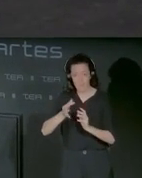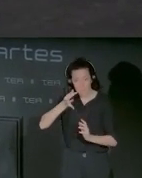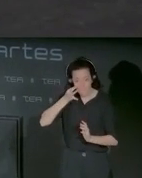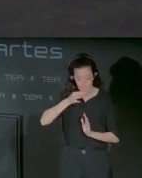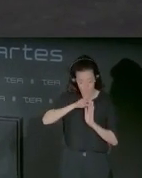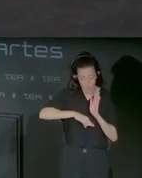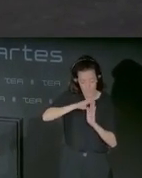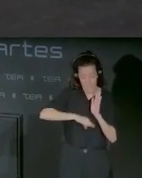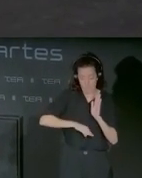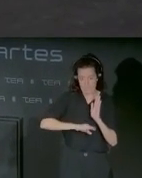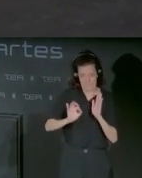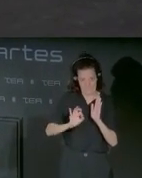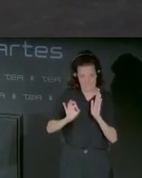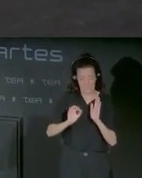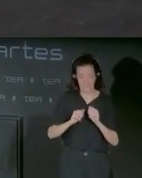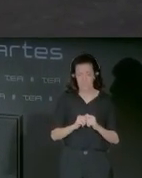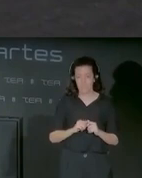2022, we had